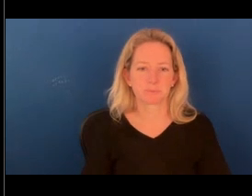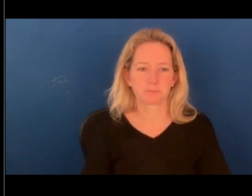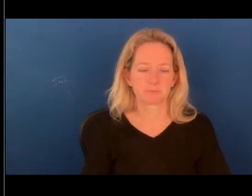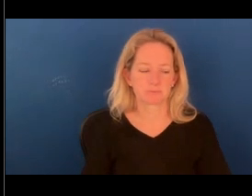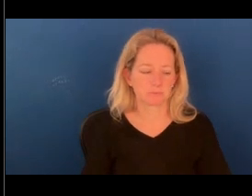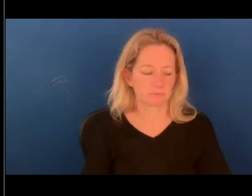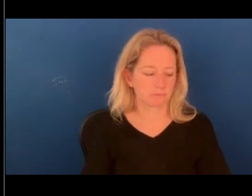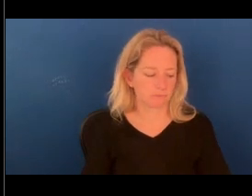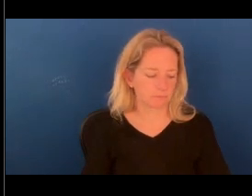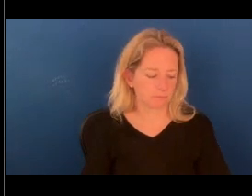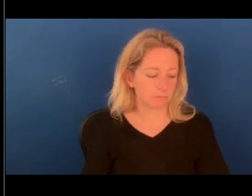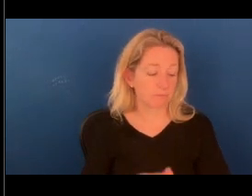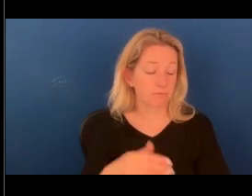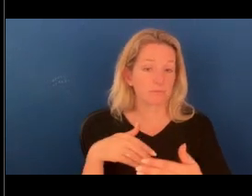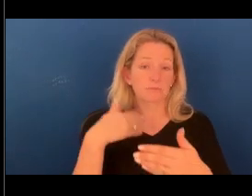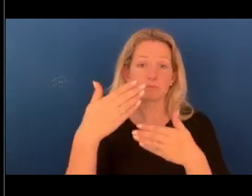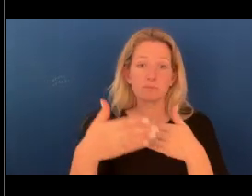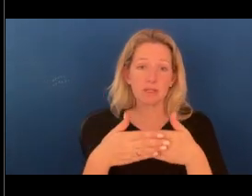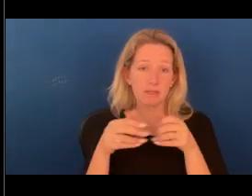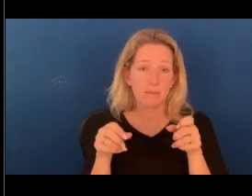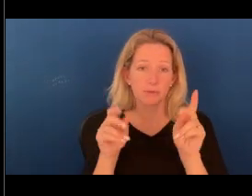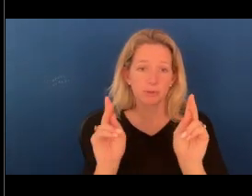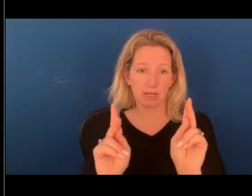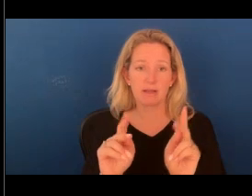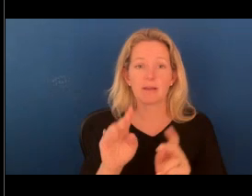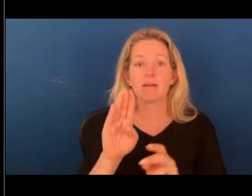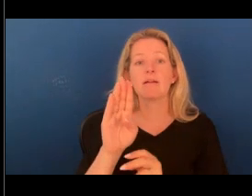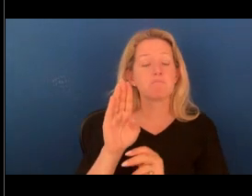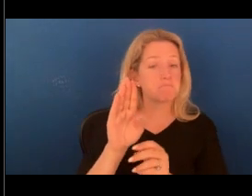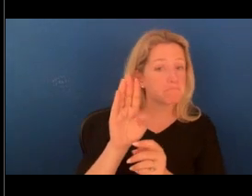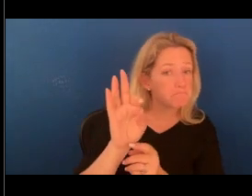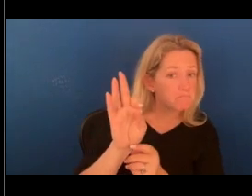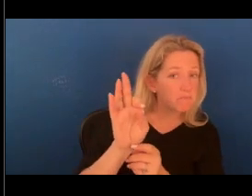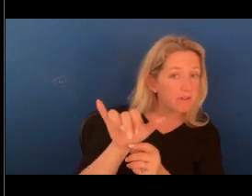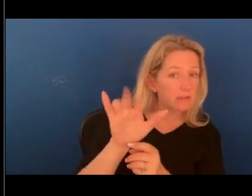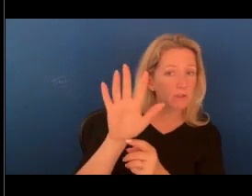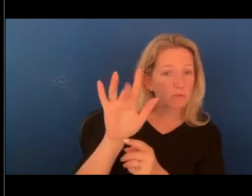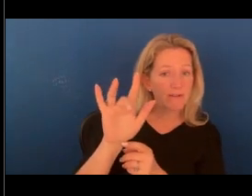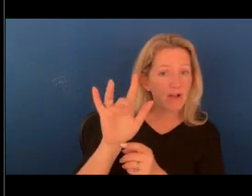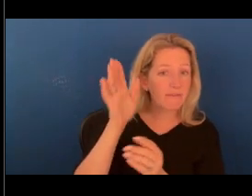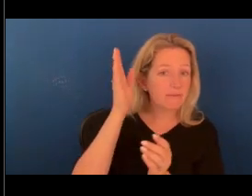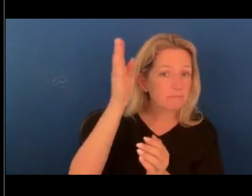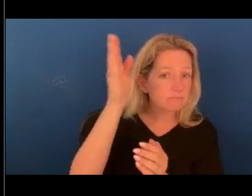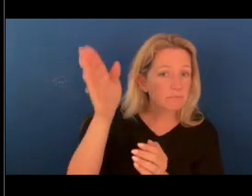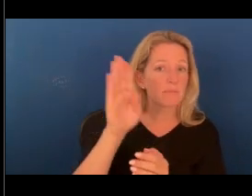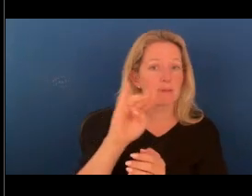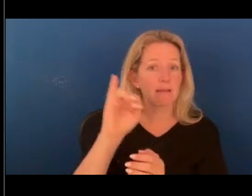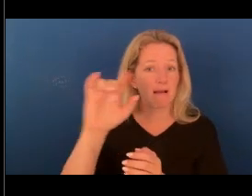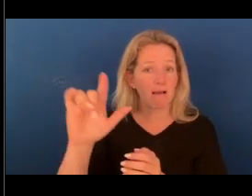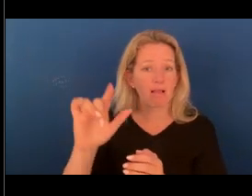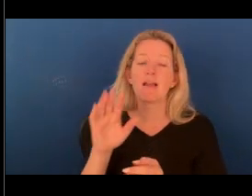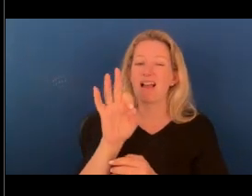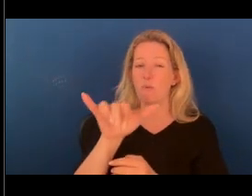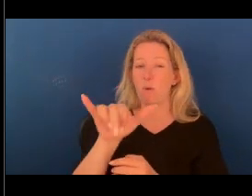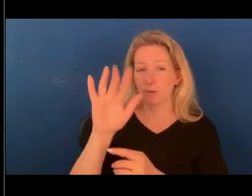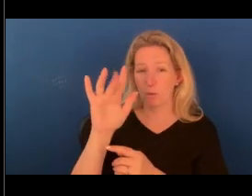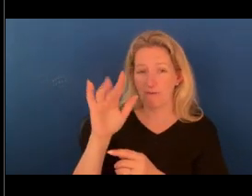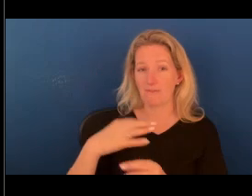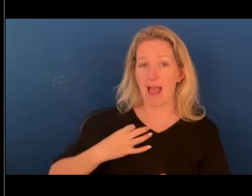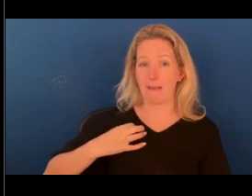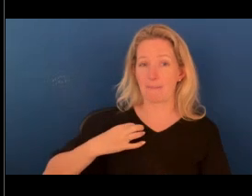Taking a look at the upcoming funding opportunities through the BIL funds in the Marine Debris Program, our FY25 applications for projects are underway